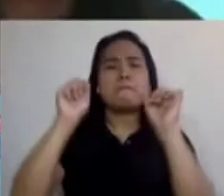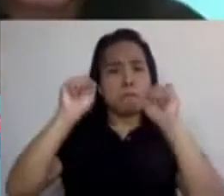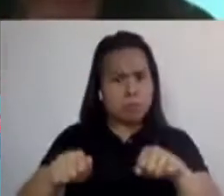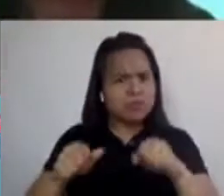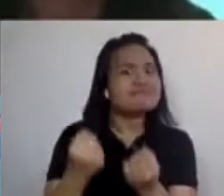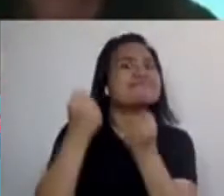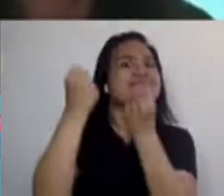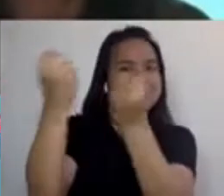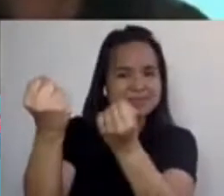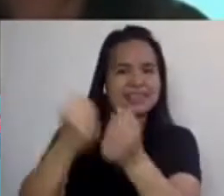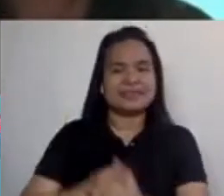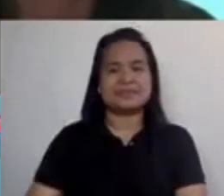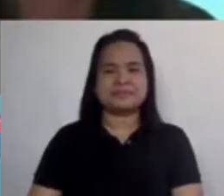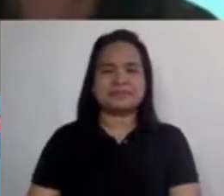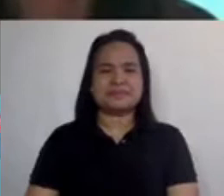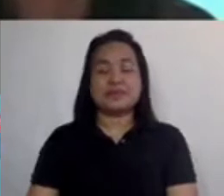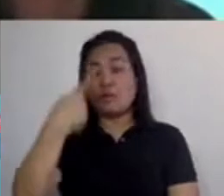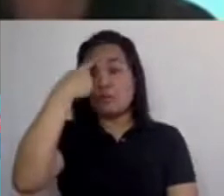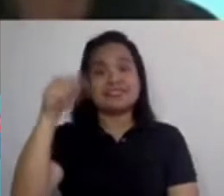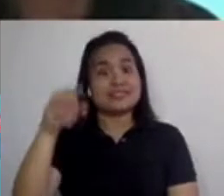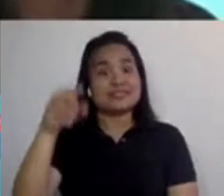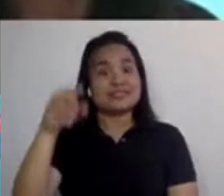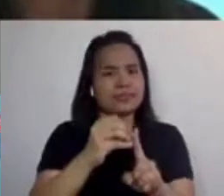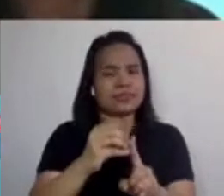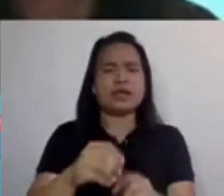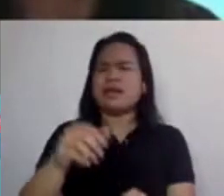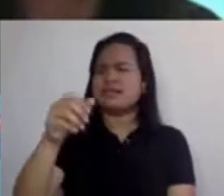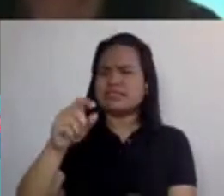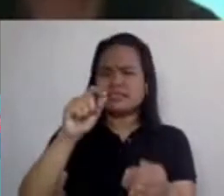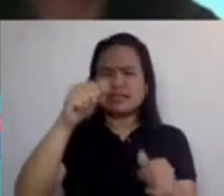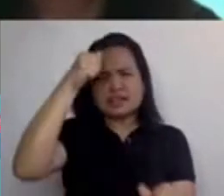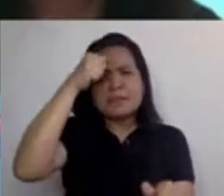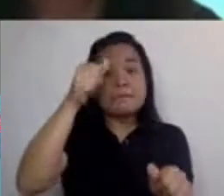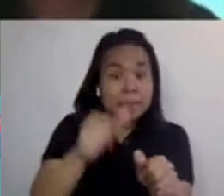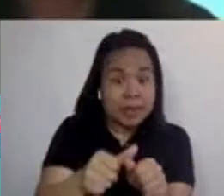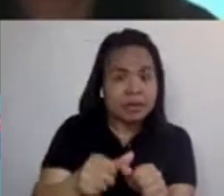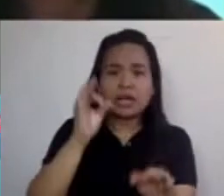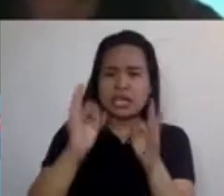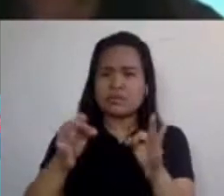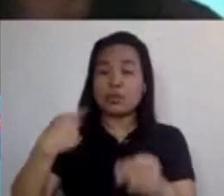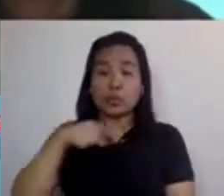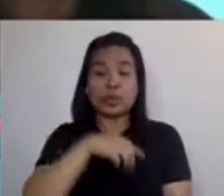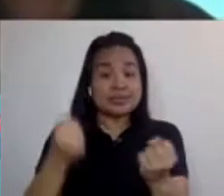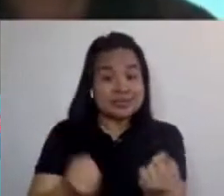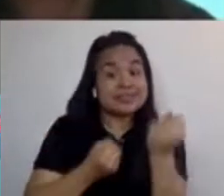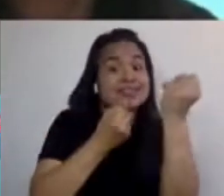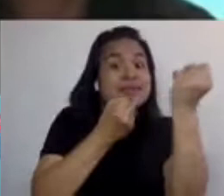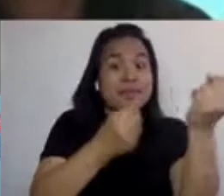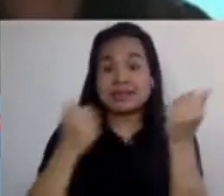this objective. Just take note that whenever we submit these supplemental materials